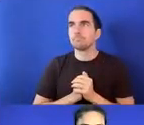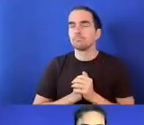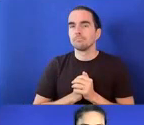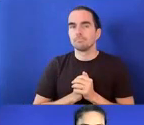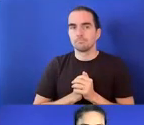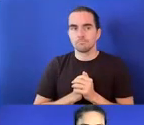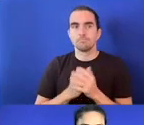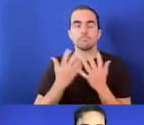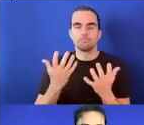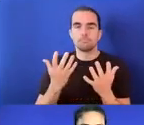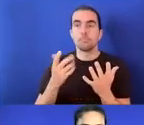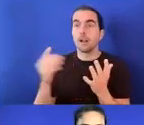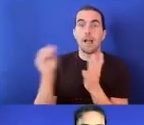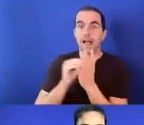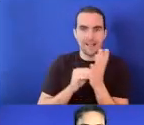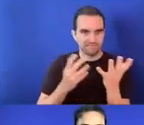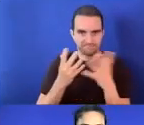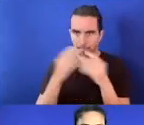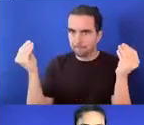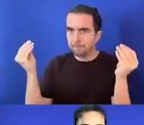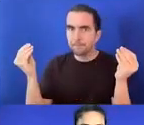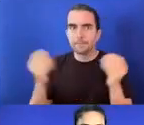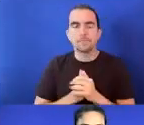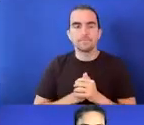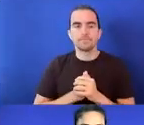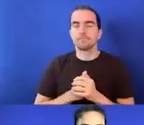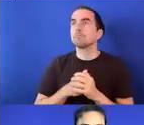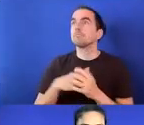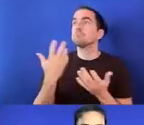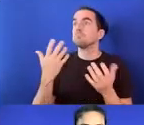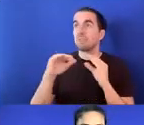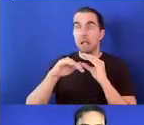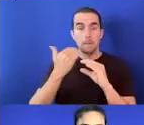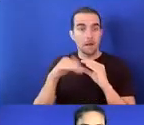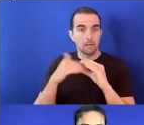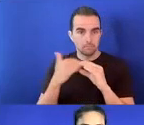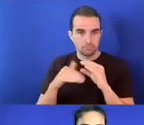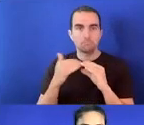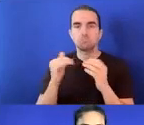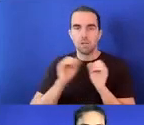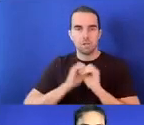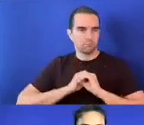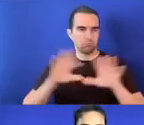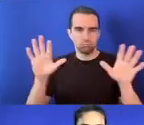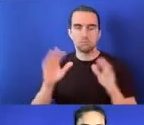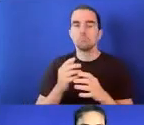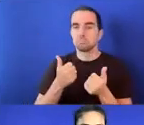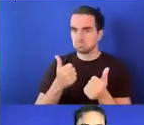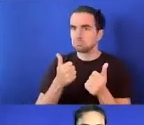which is readily available, private and confidential, but is limited by literacy level and availability of